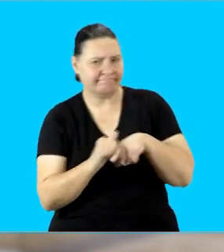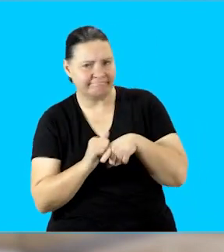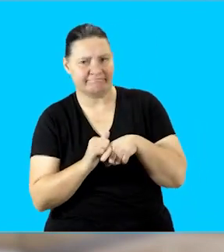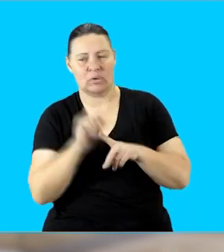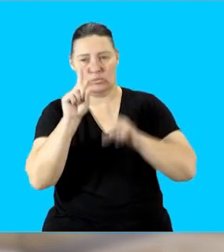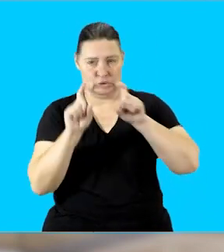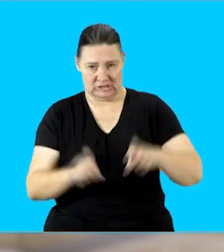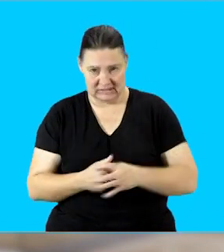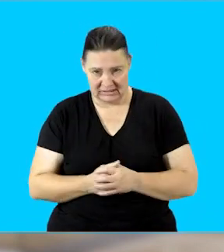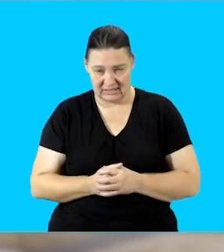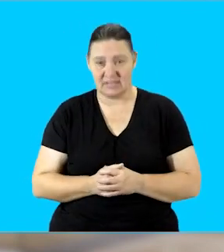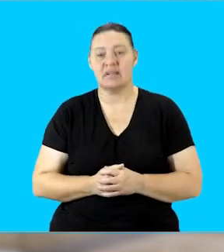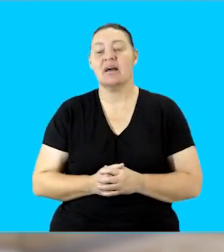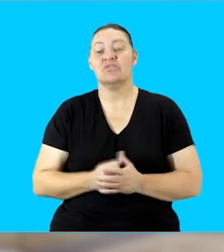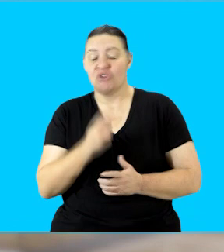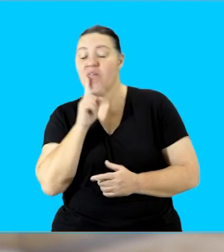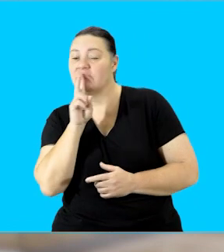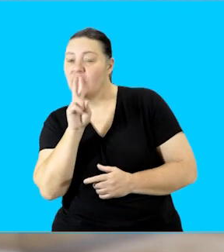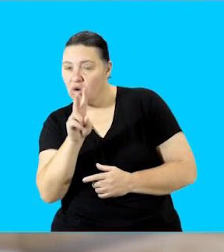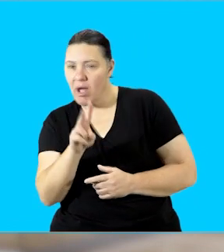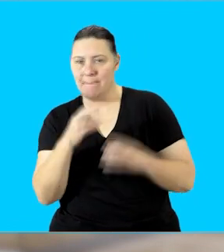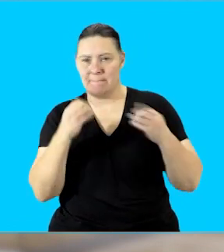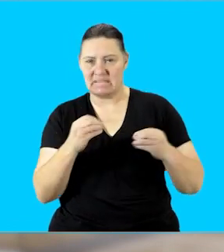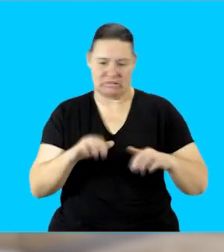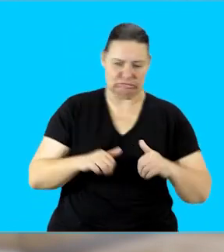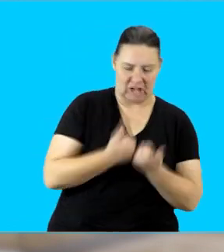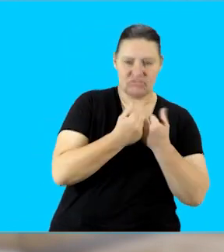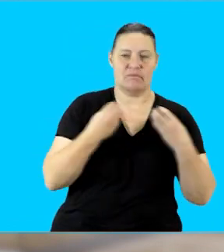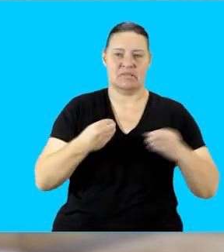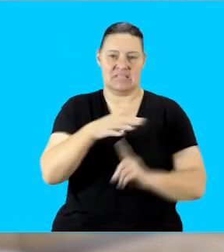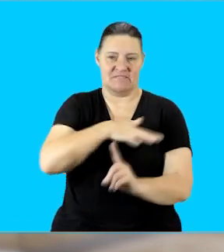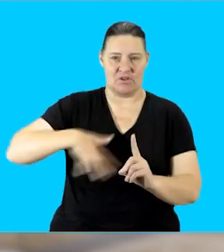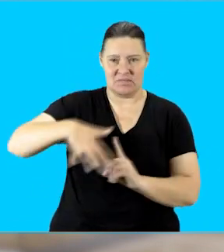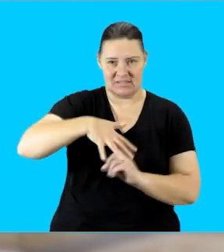business studies, challenges of the business environments.